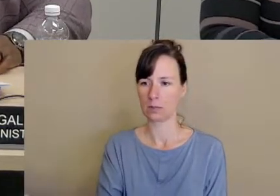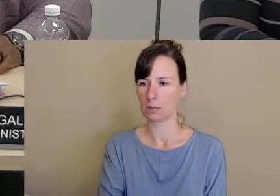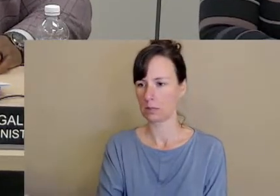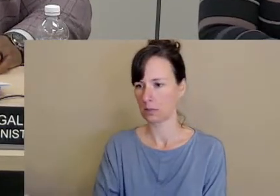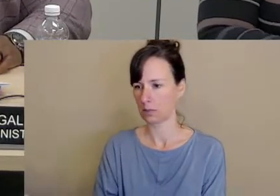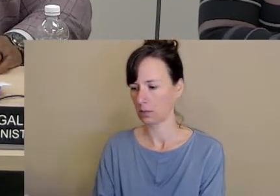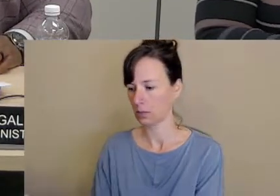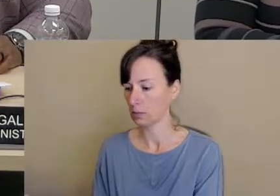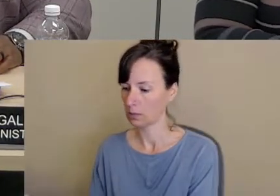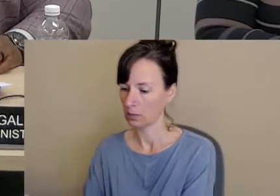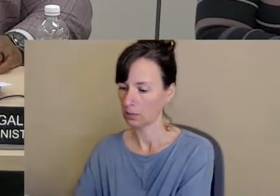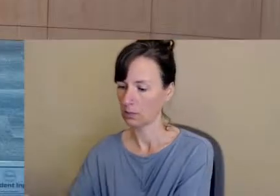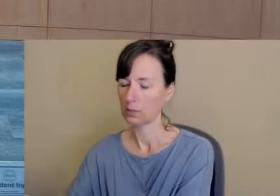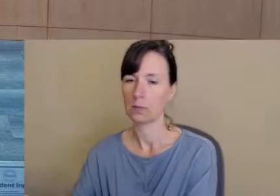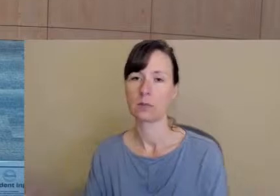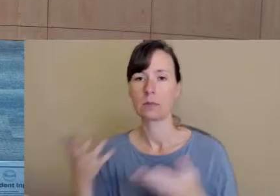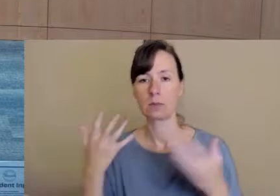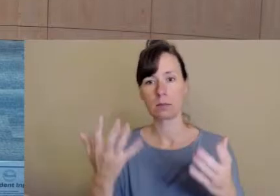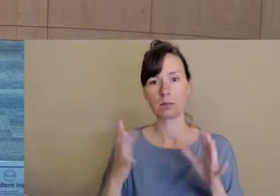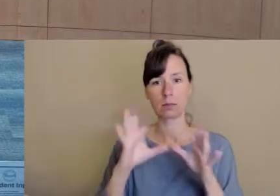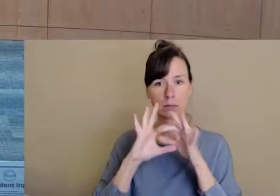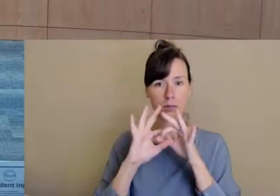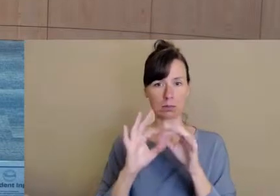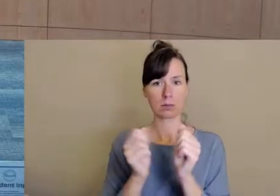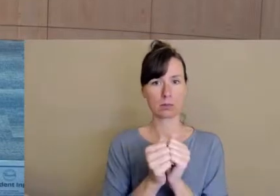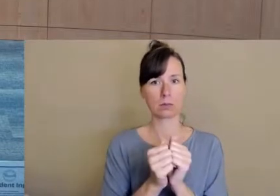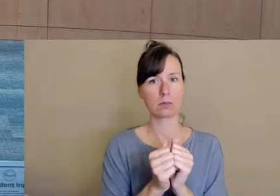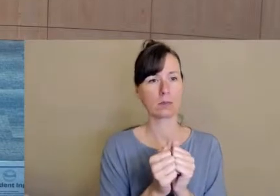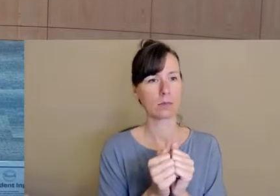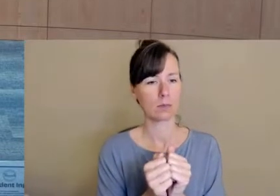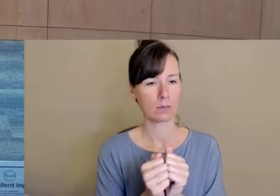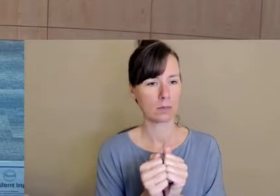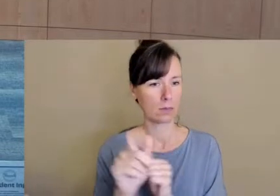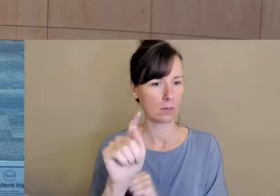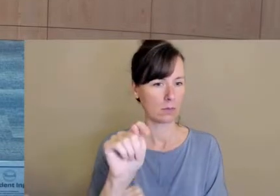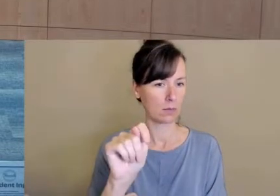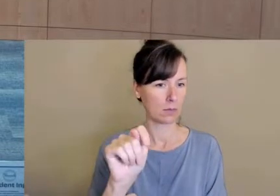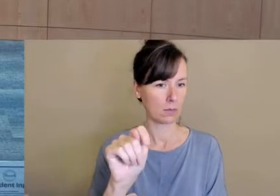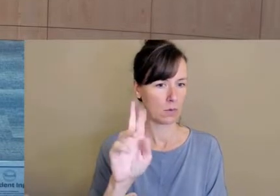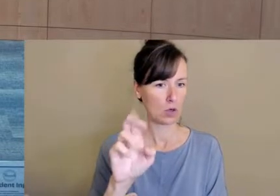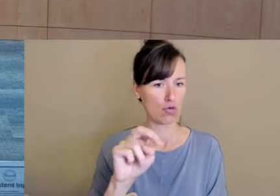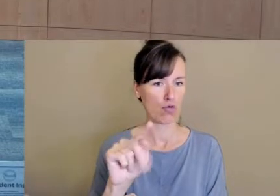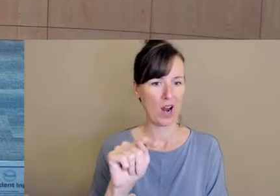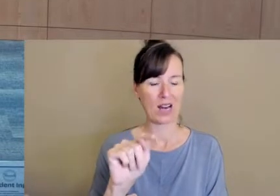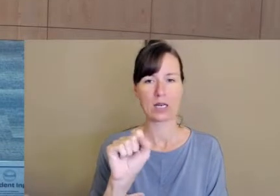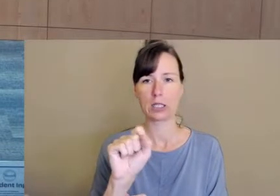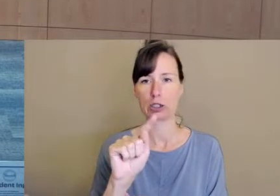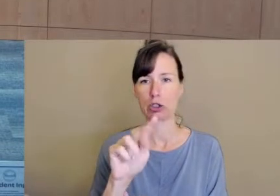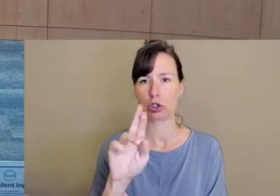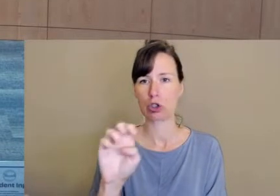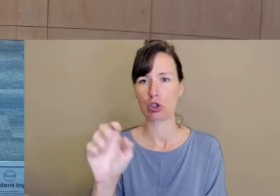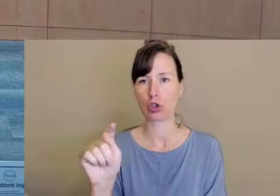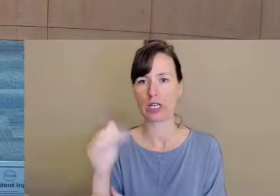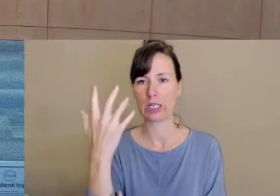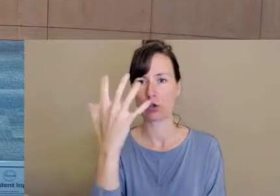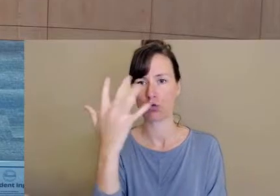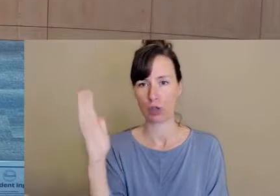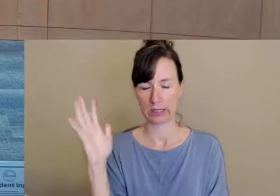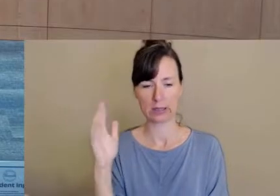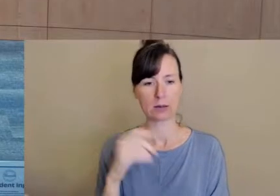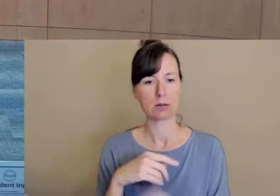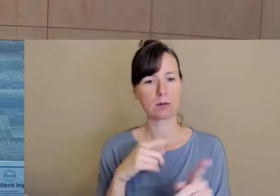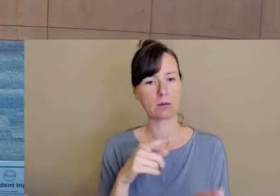As it relates to the Trent Street trees, Councilmember Tansey, do you want to give an update on